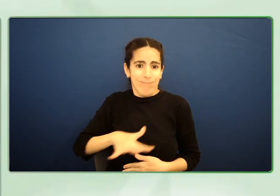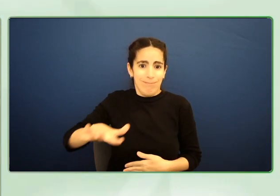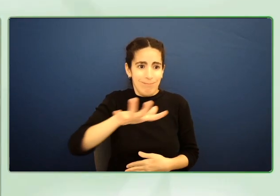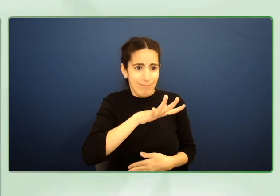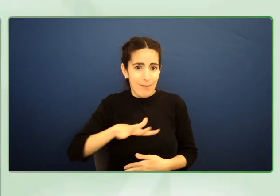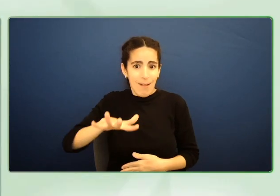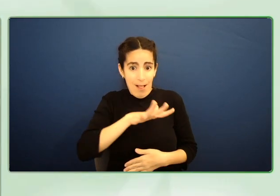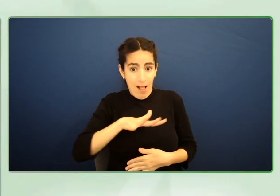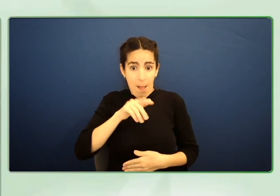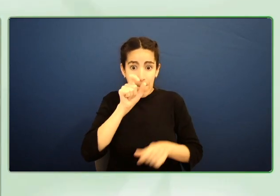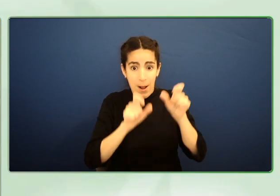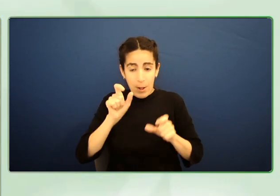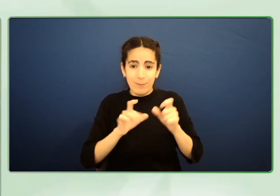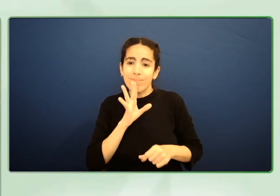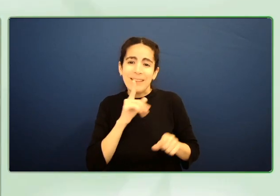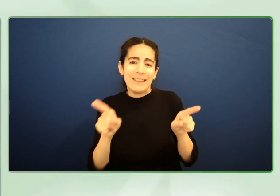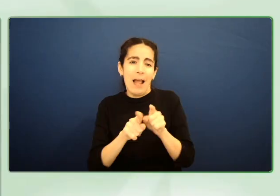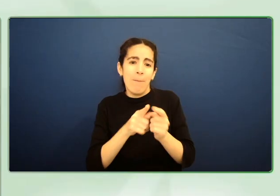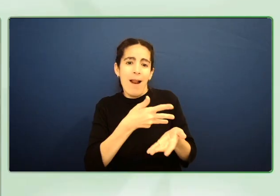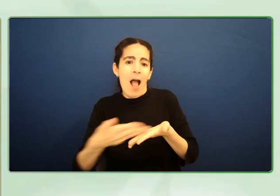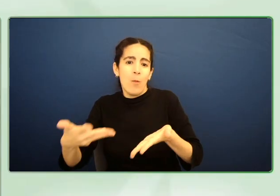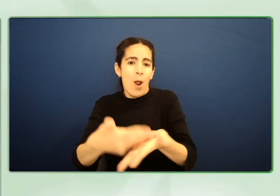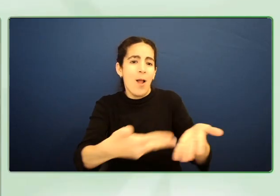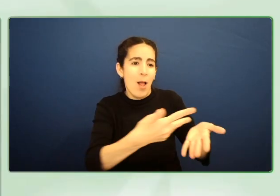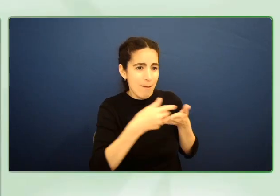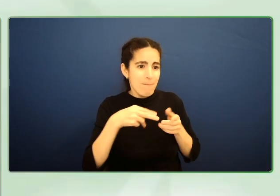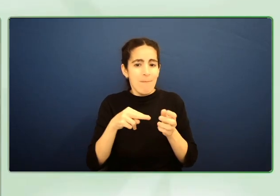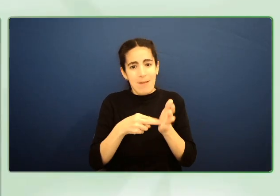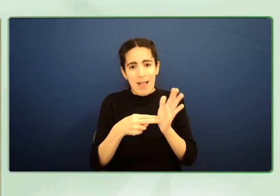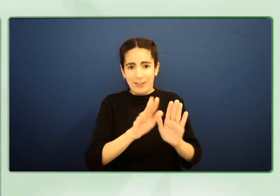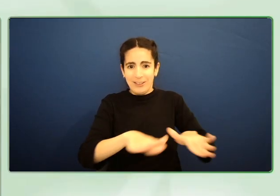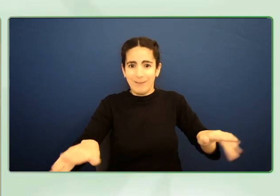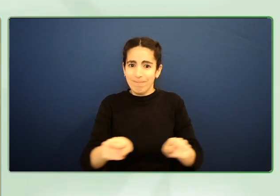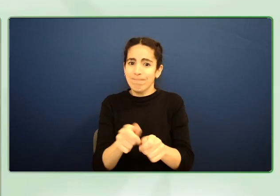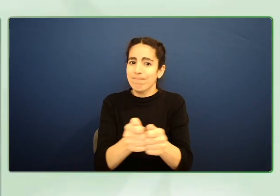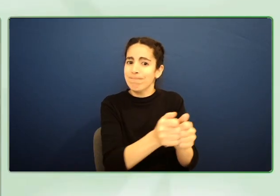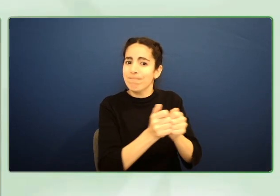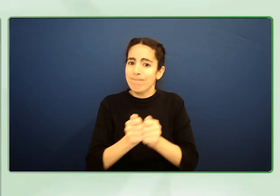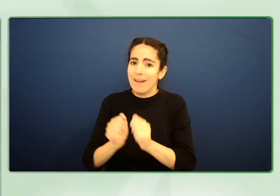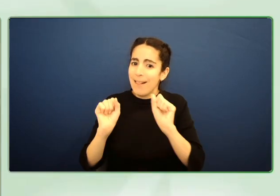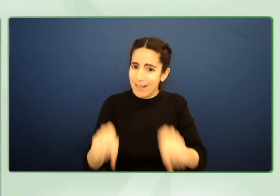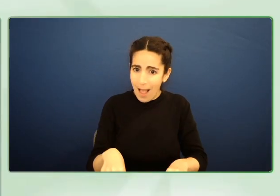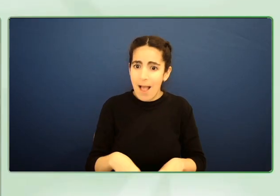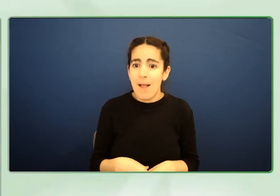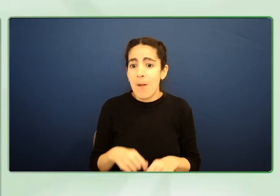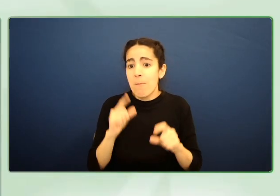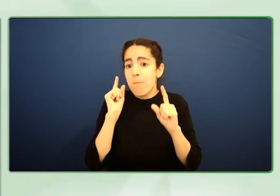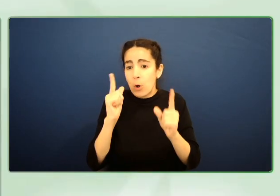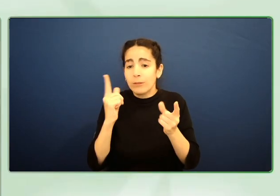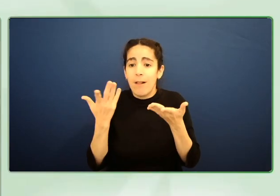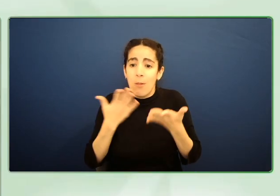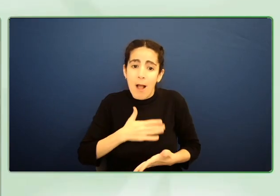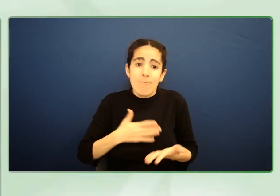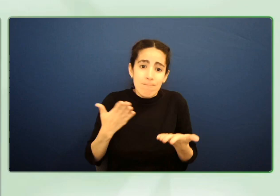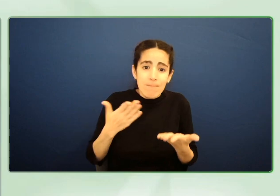it is possible, but we wanted to completely localize it because we don't give only support. We give them also cultural,